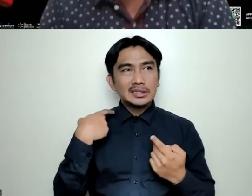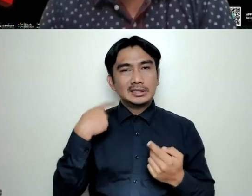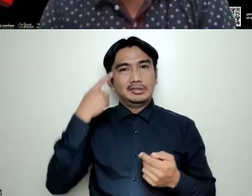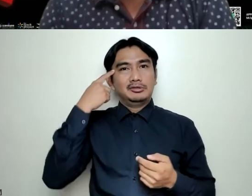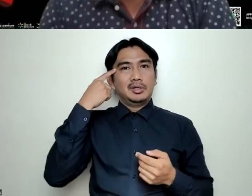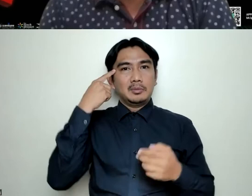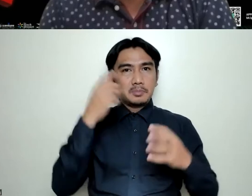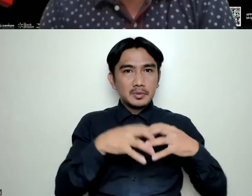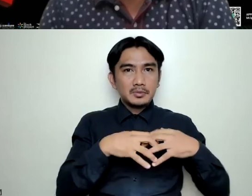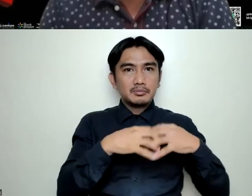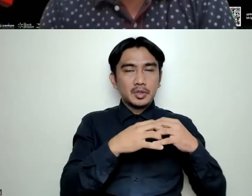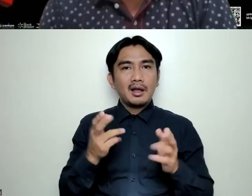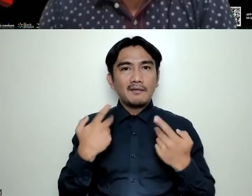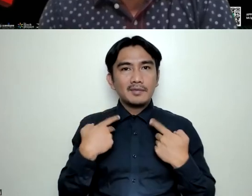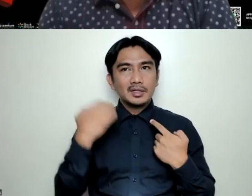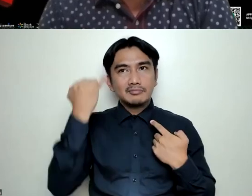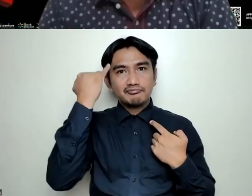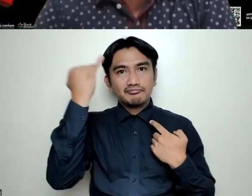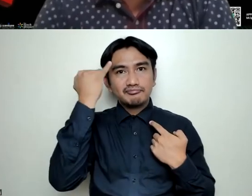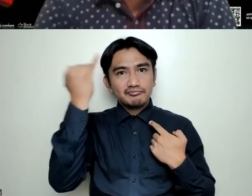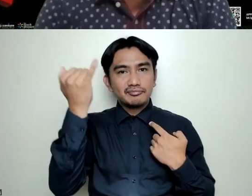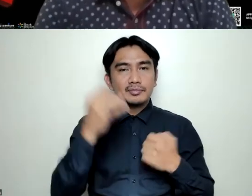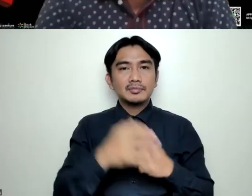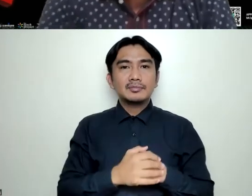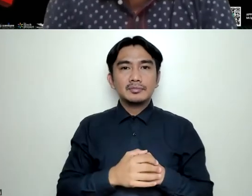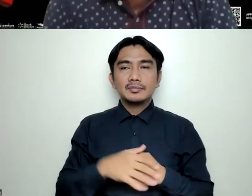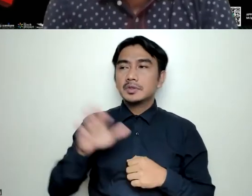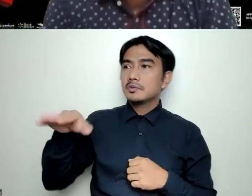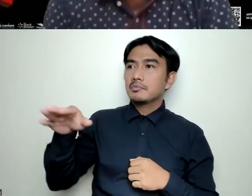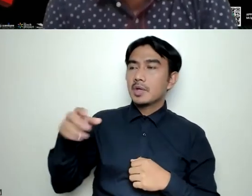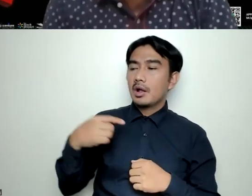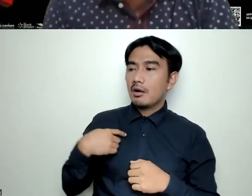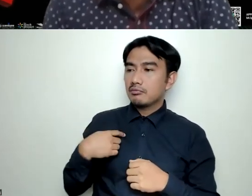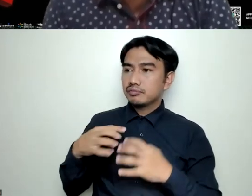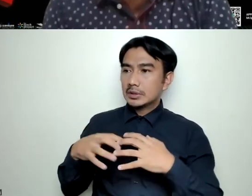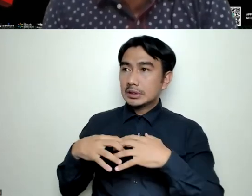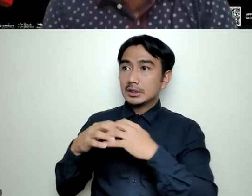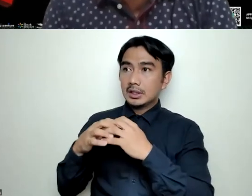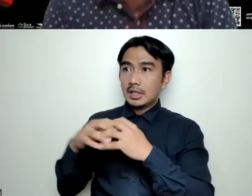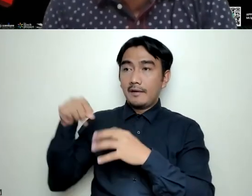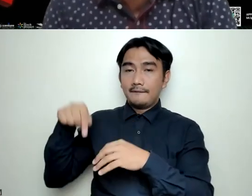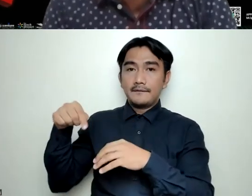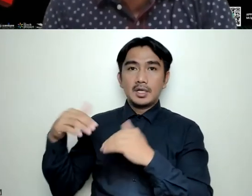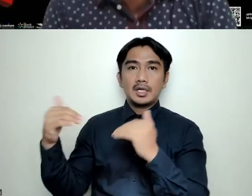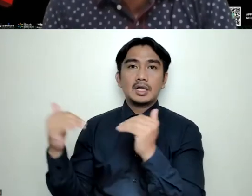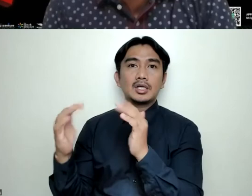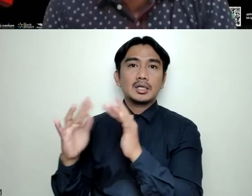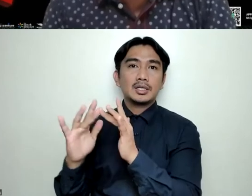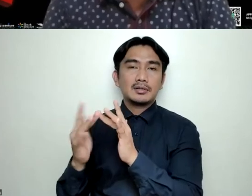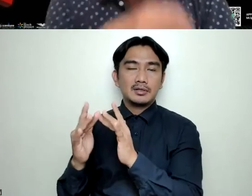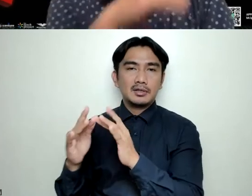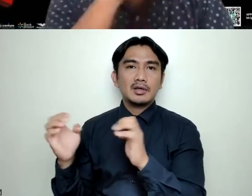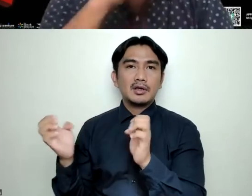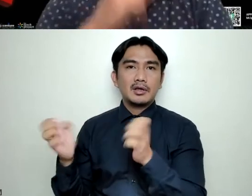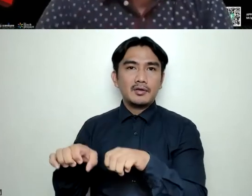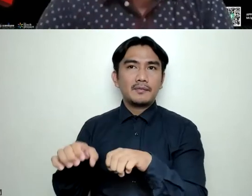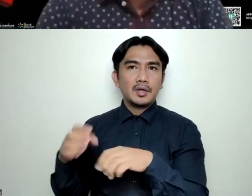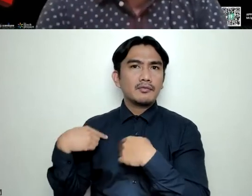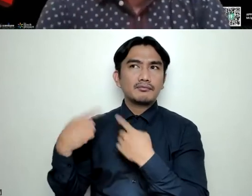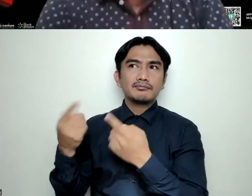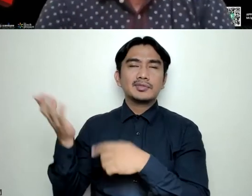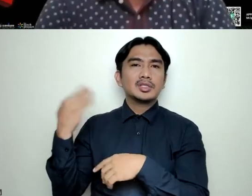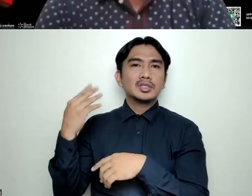or who has an idea. Yeah, so I was in a startup networking event, Draper Startup House Manila, a few days ago,